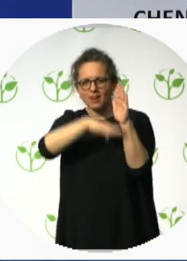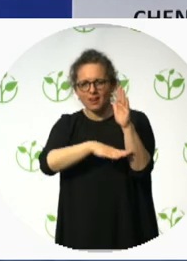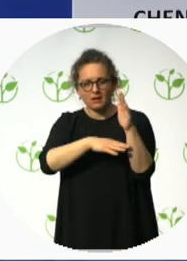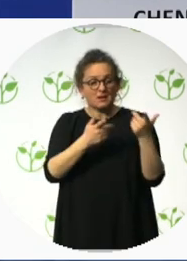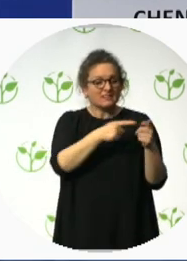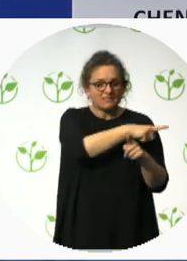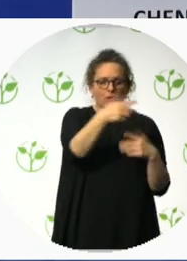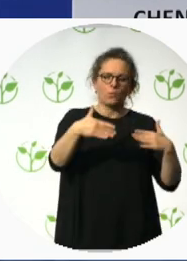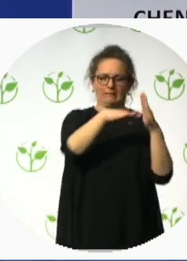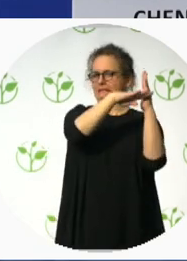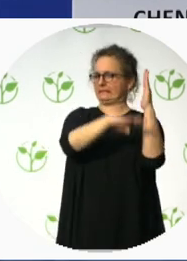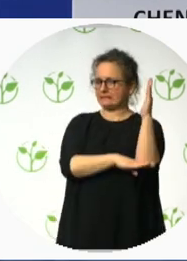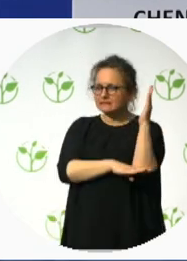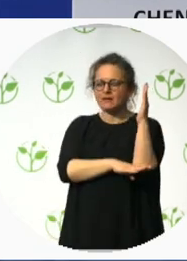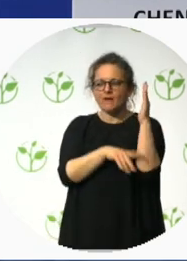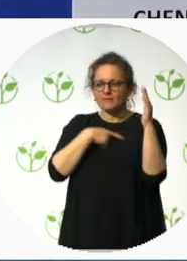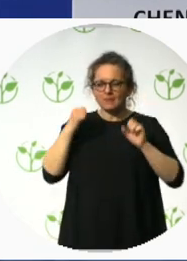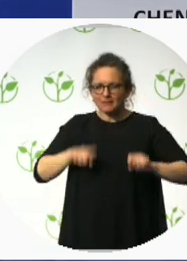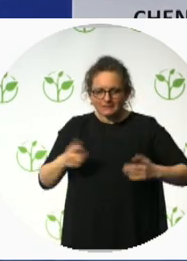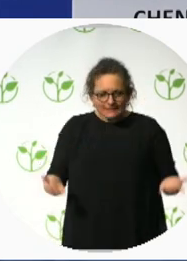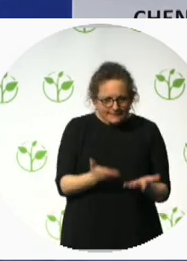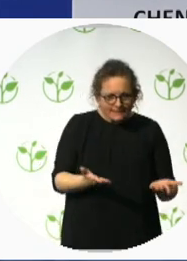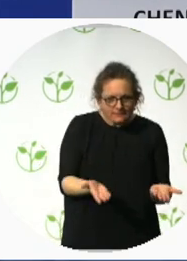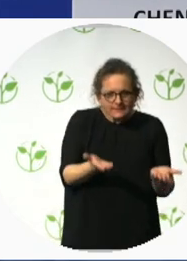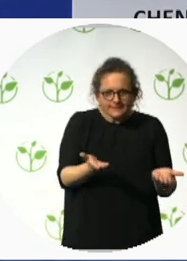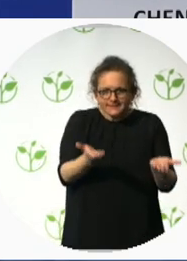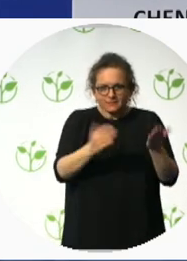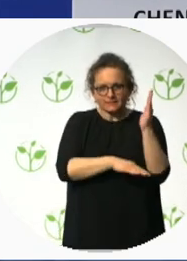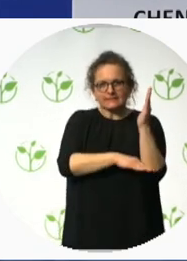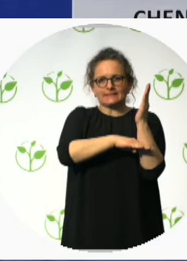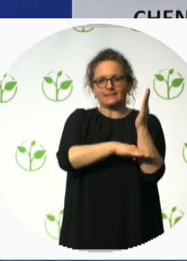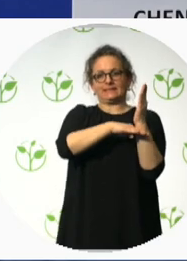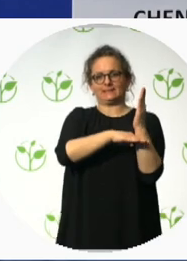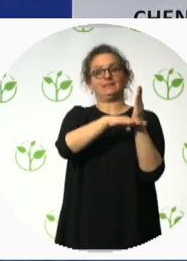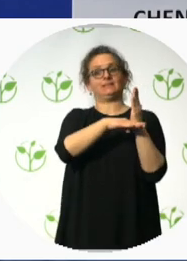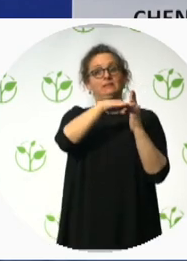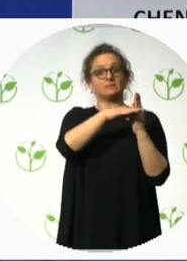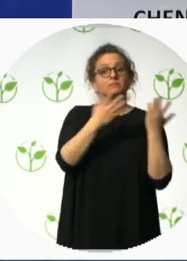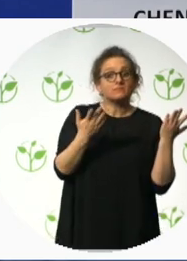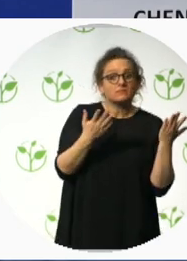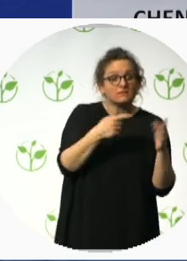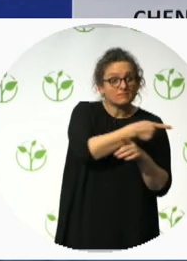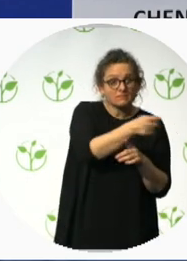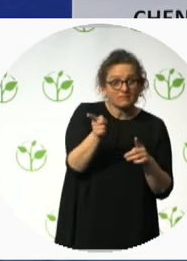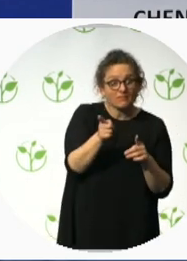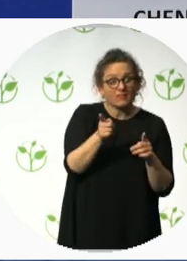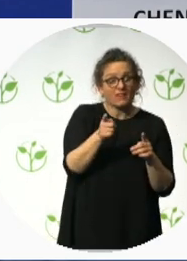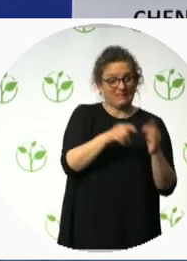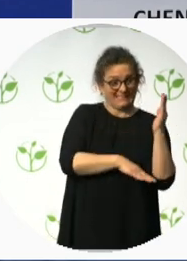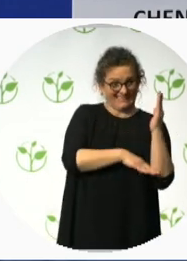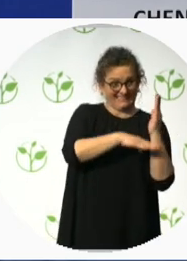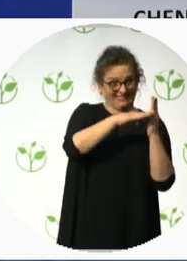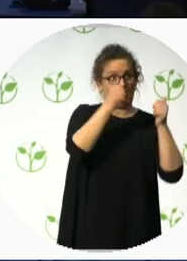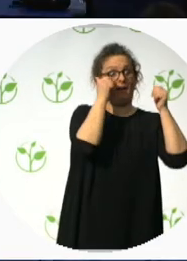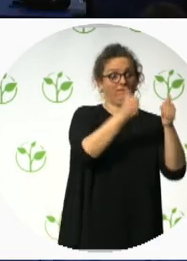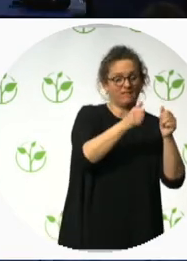to push up their education level before they are qualified to enter the university. Thank you very much indeed.